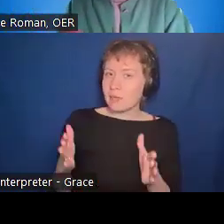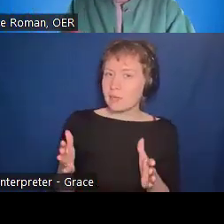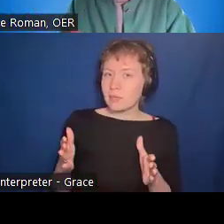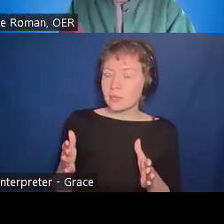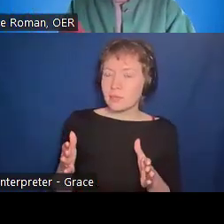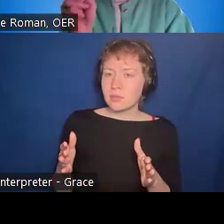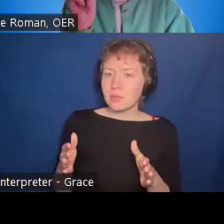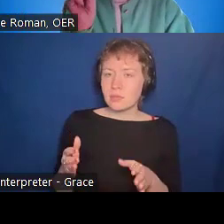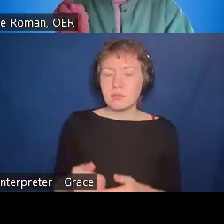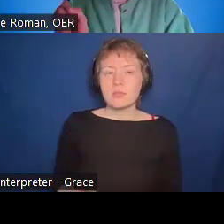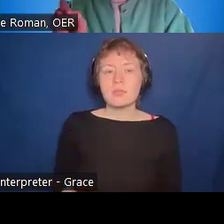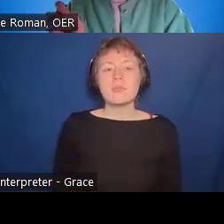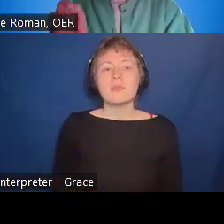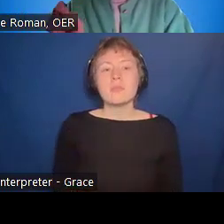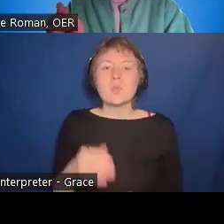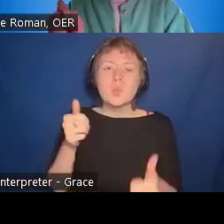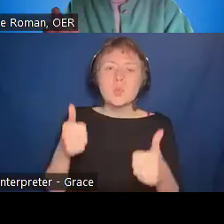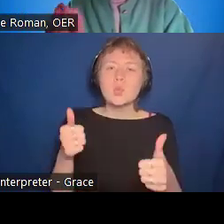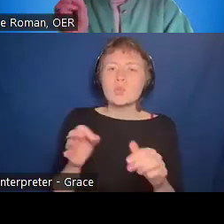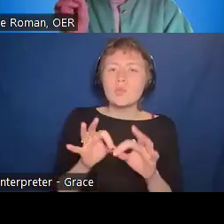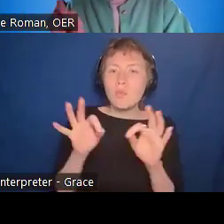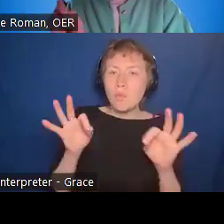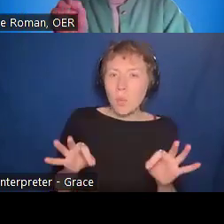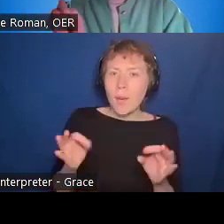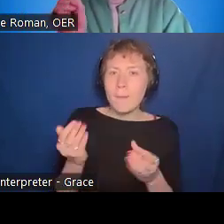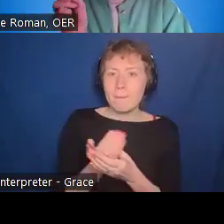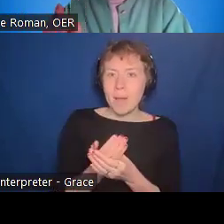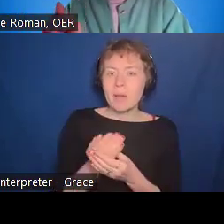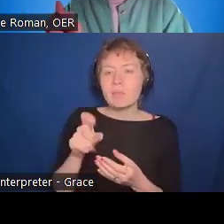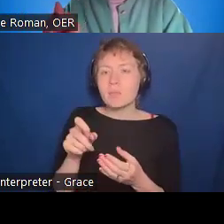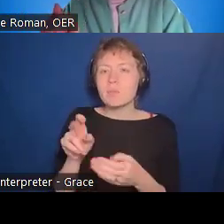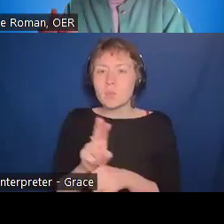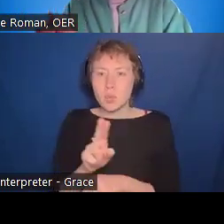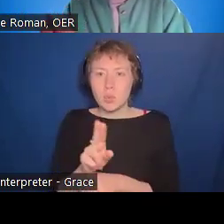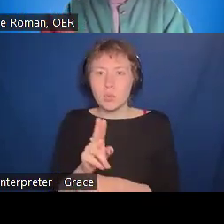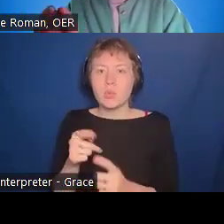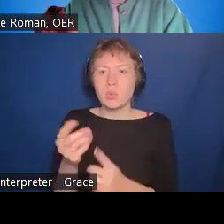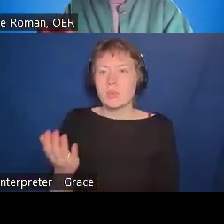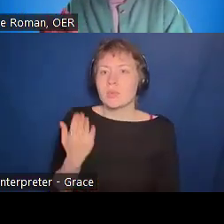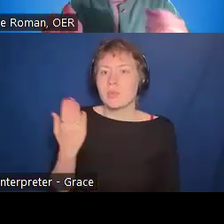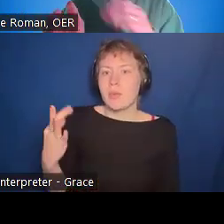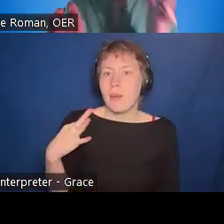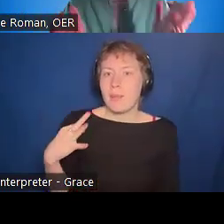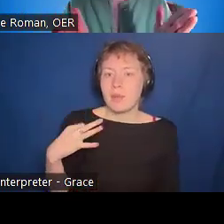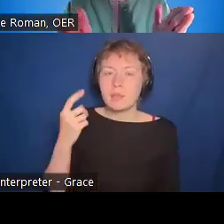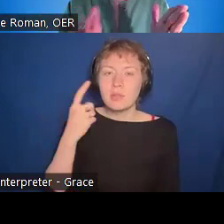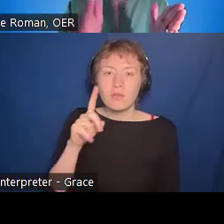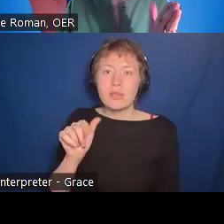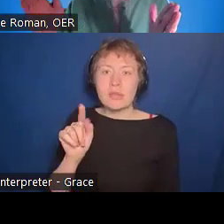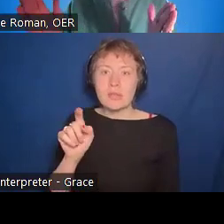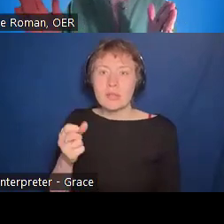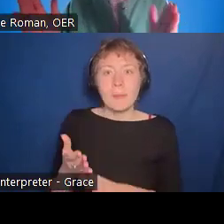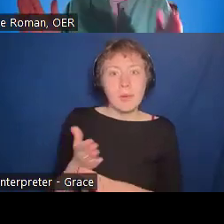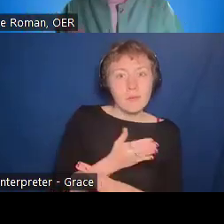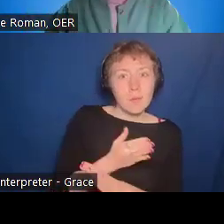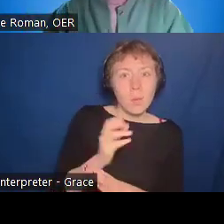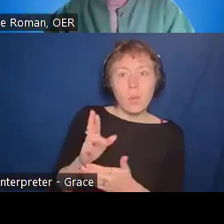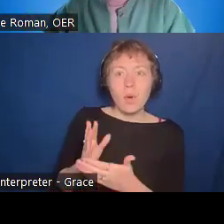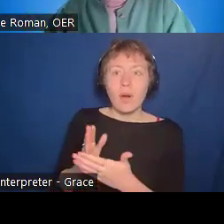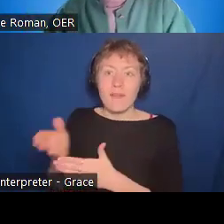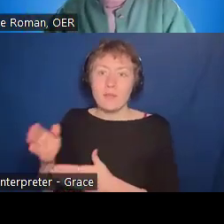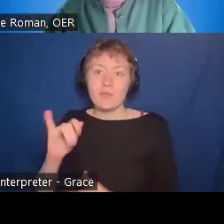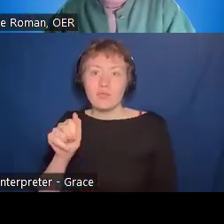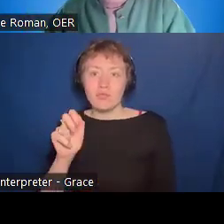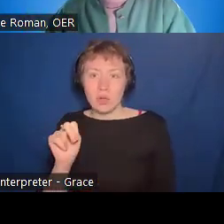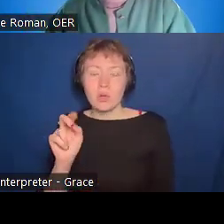it, which form packets need to be used to submit applications for dates before or after